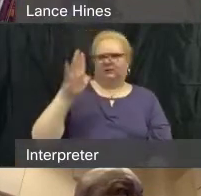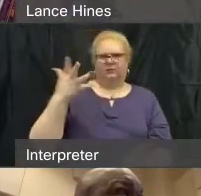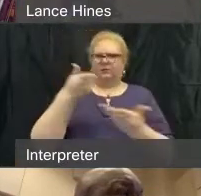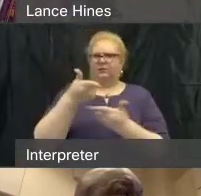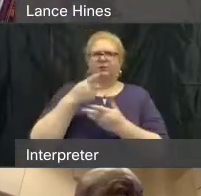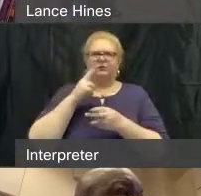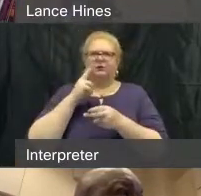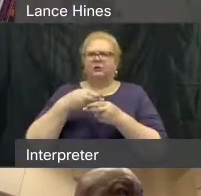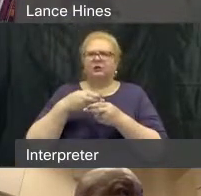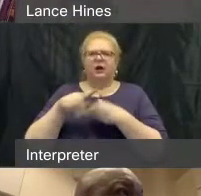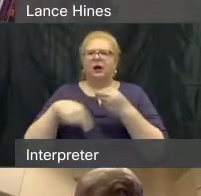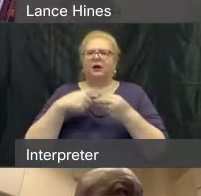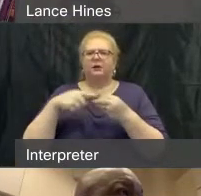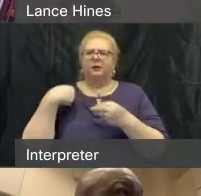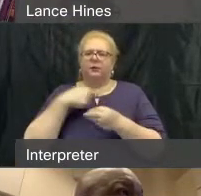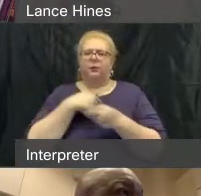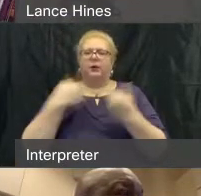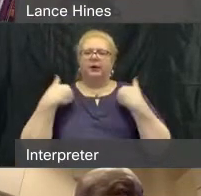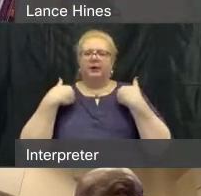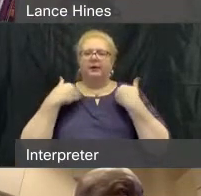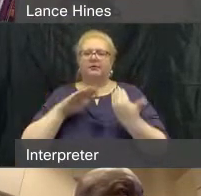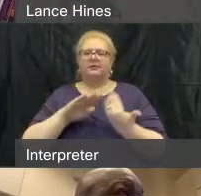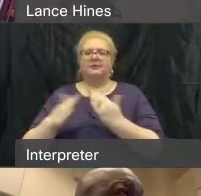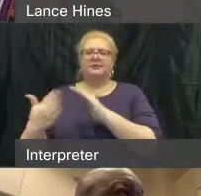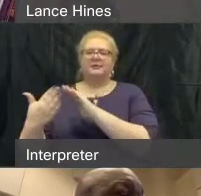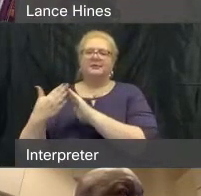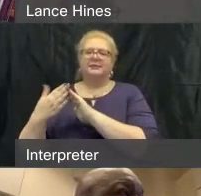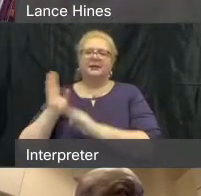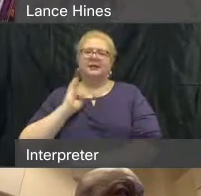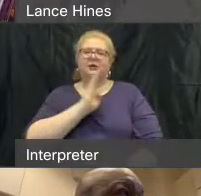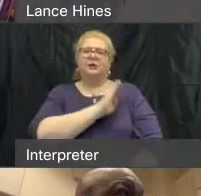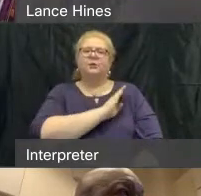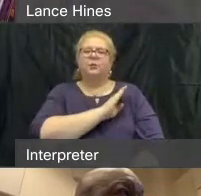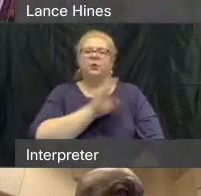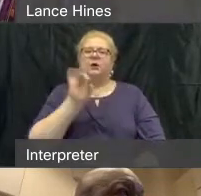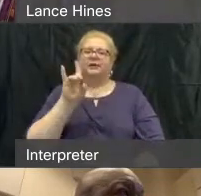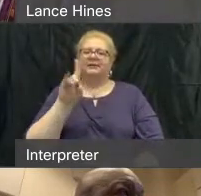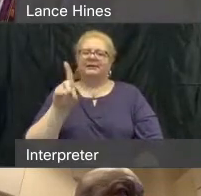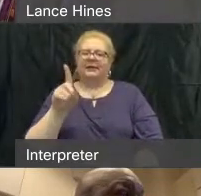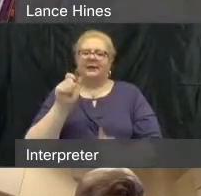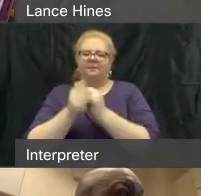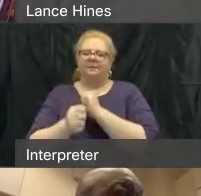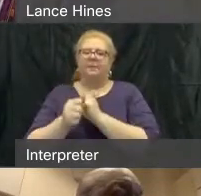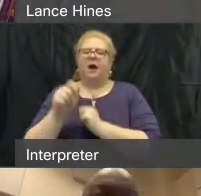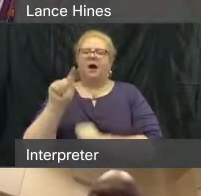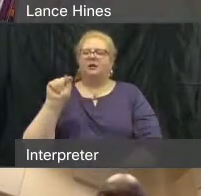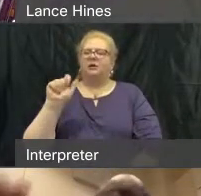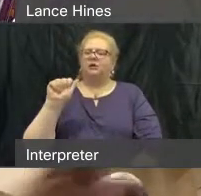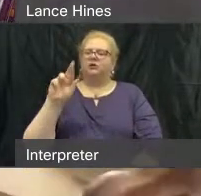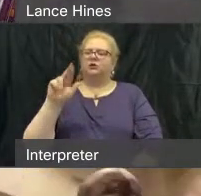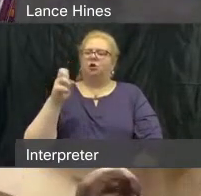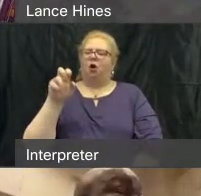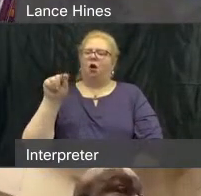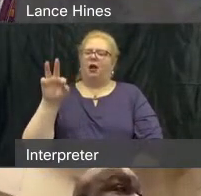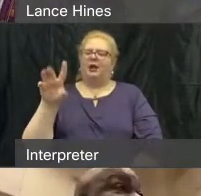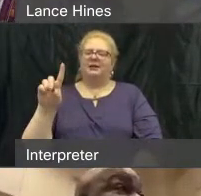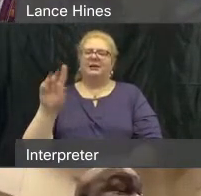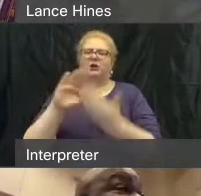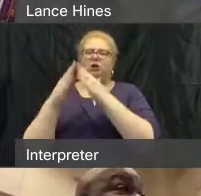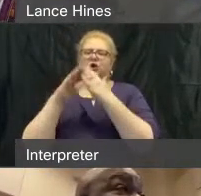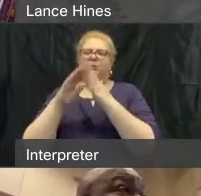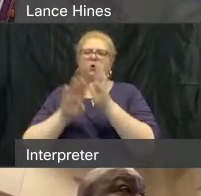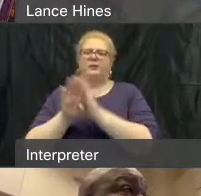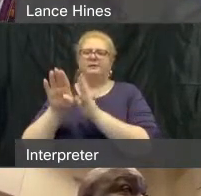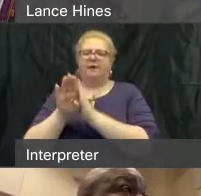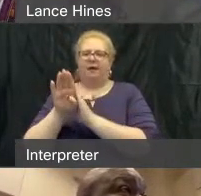We do have the city board passed a resolution for targeted community development. Right. Okay. That's what